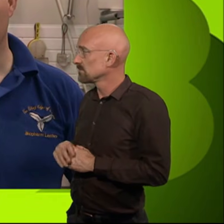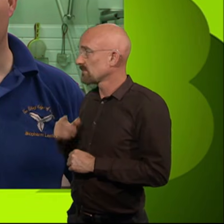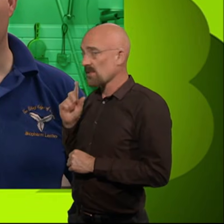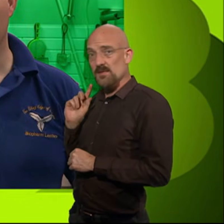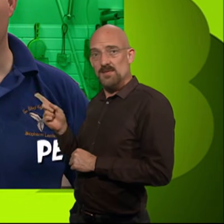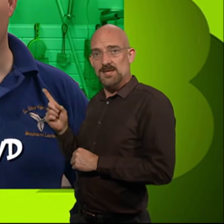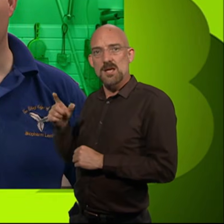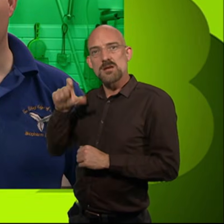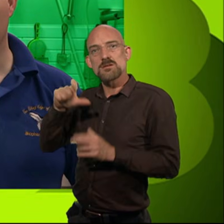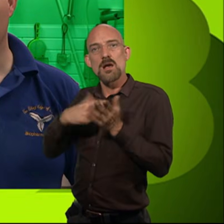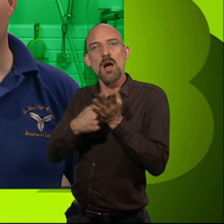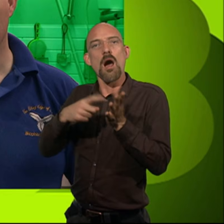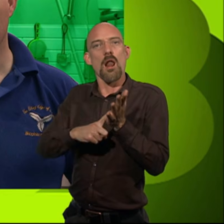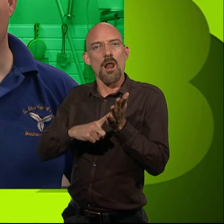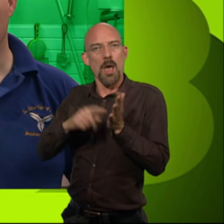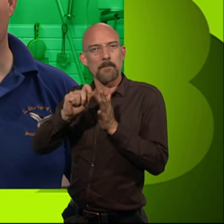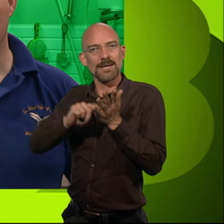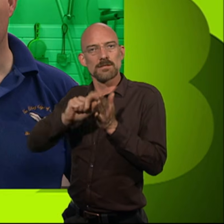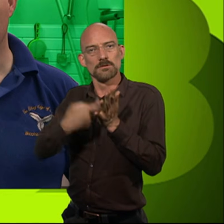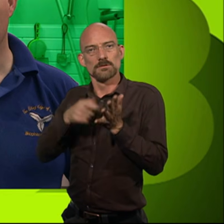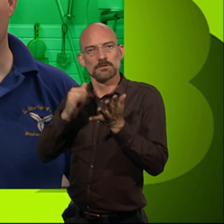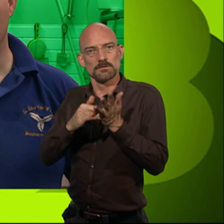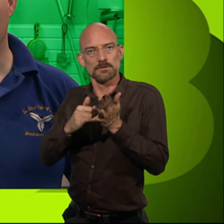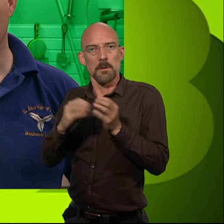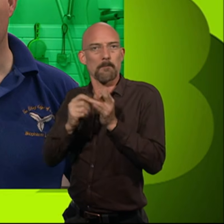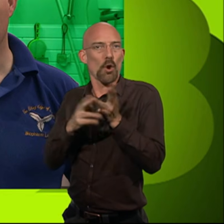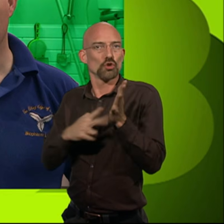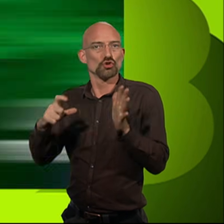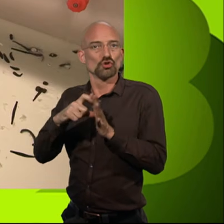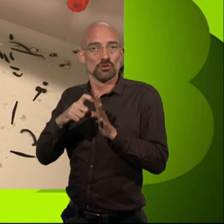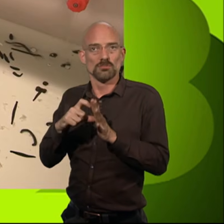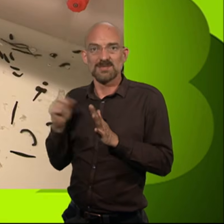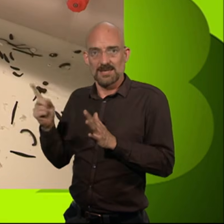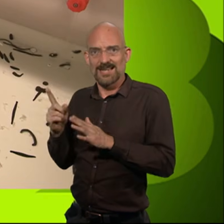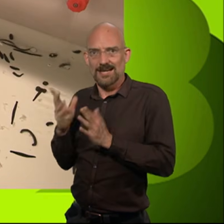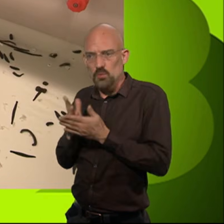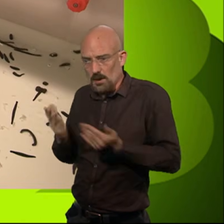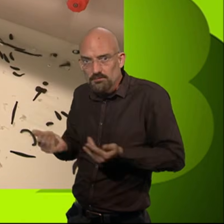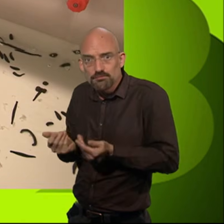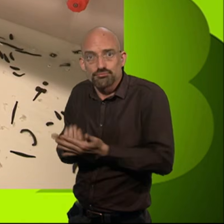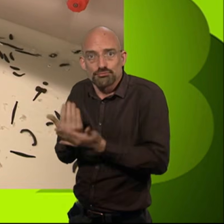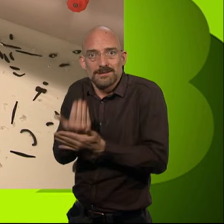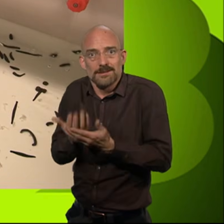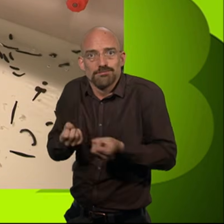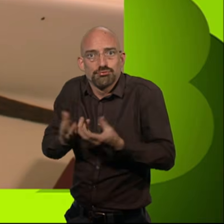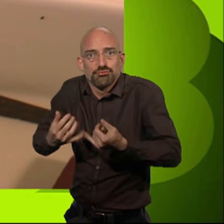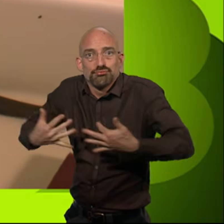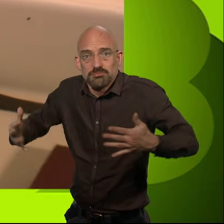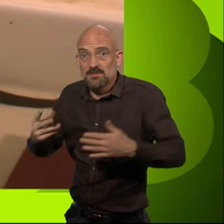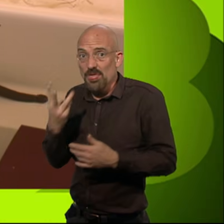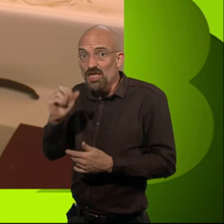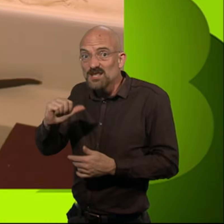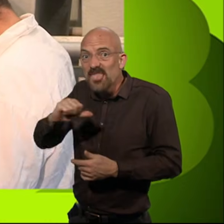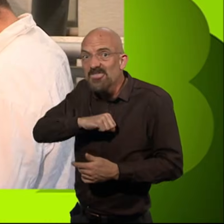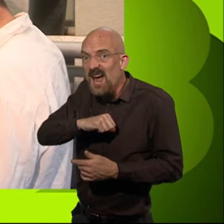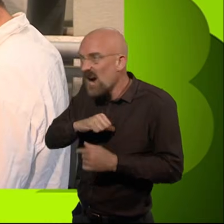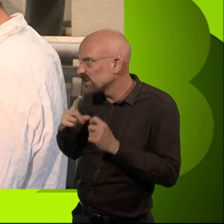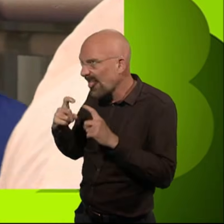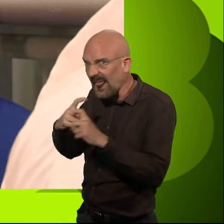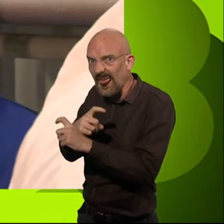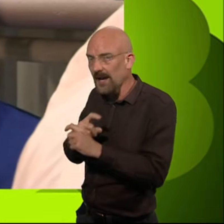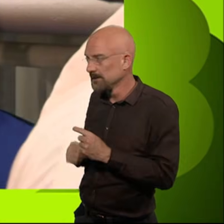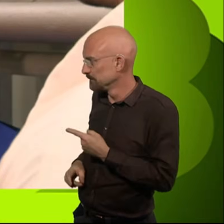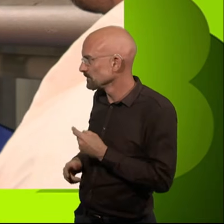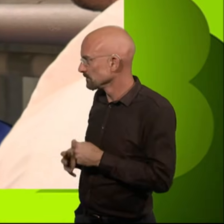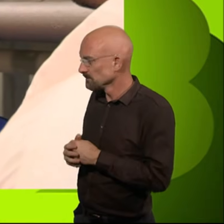This is Carl Peters Bond. He's a leech breeding king and is currently housing 30,000 of these wrigglers. How do they